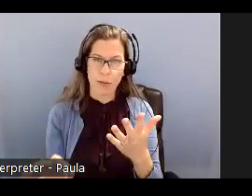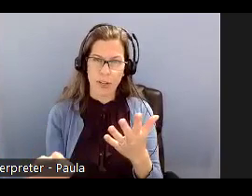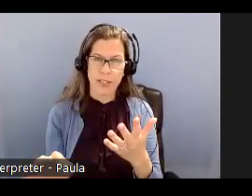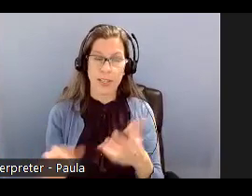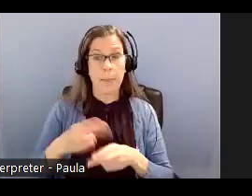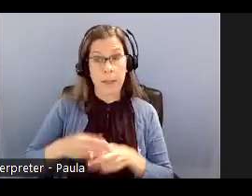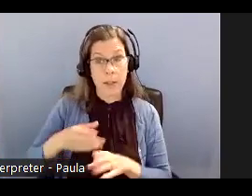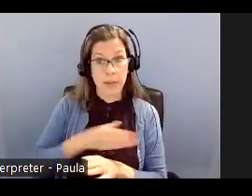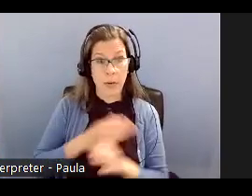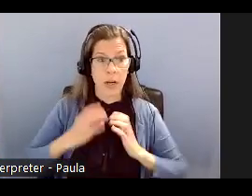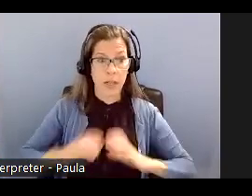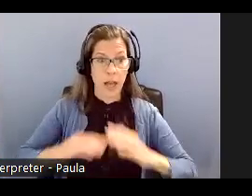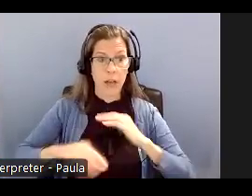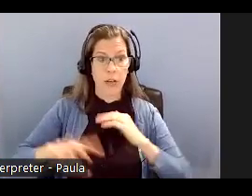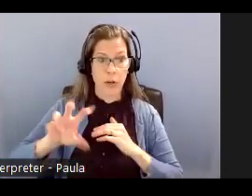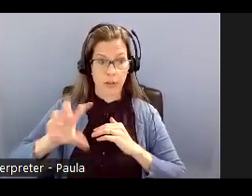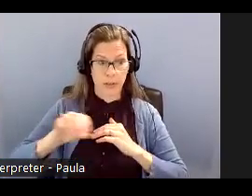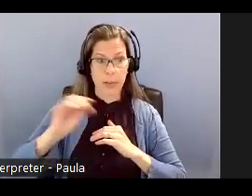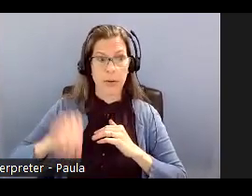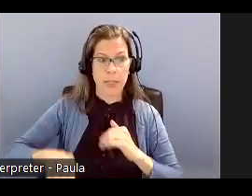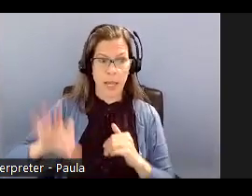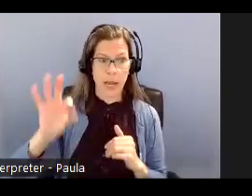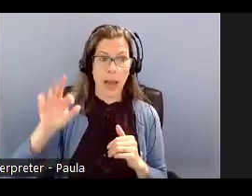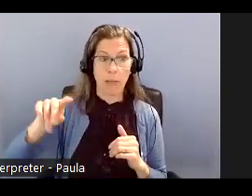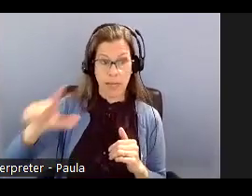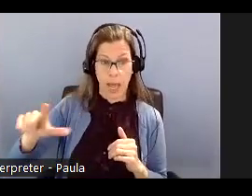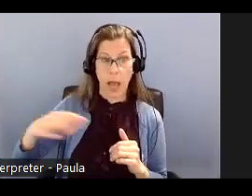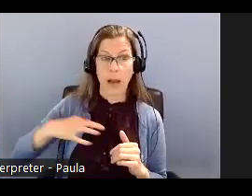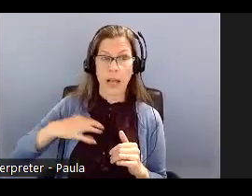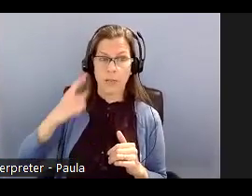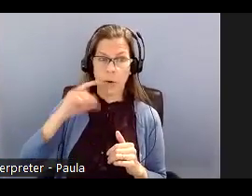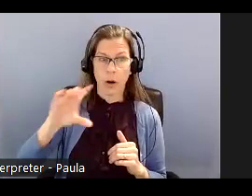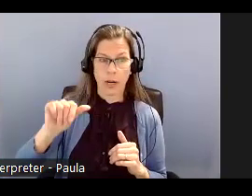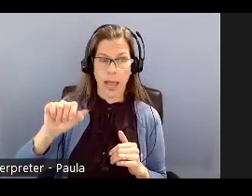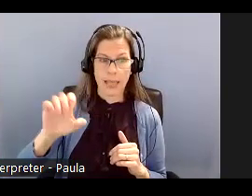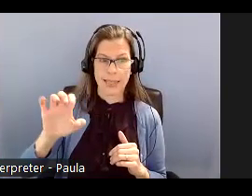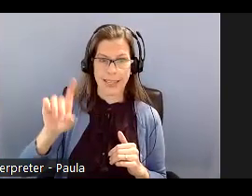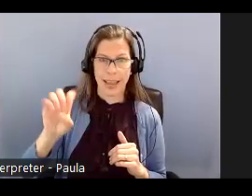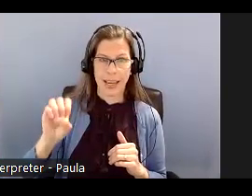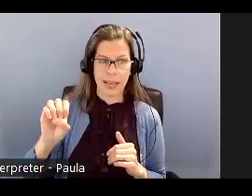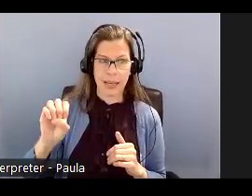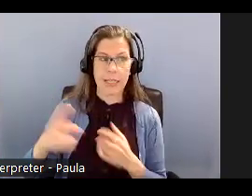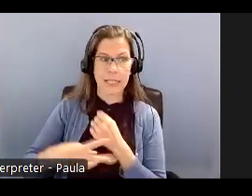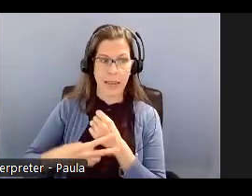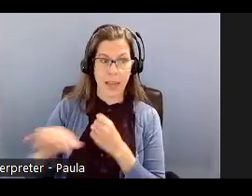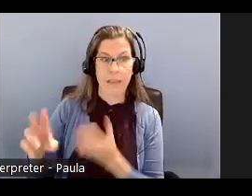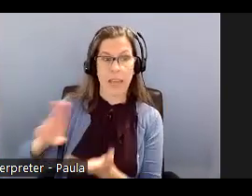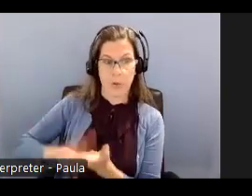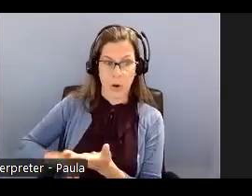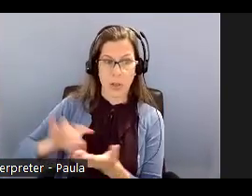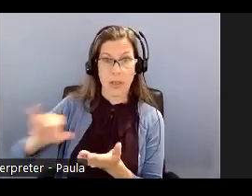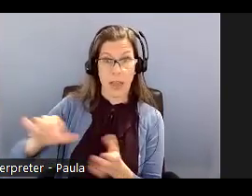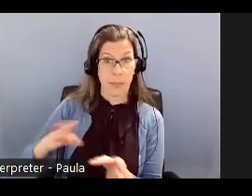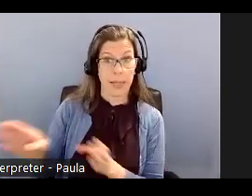mentioned before, clients under 250% of the FPL are eligible for Cascare savings if they enroll in a Cascare plan.